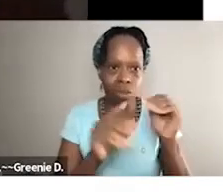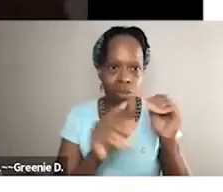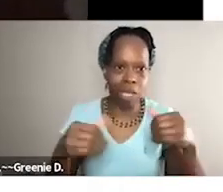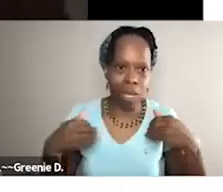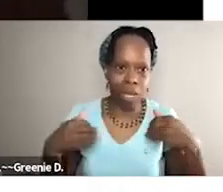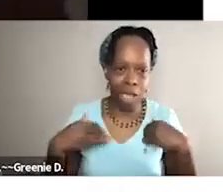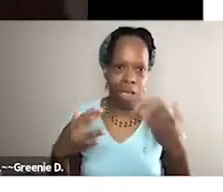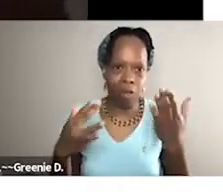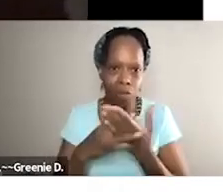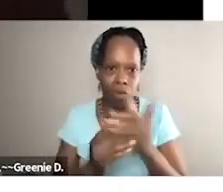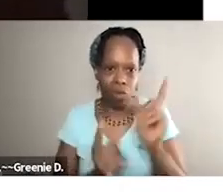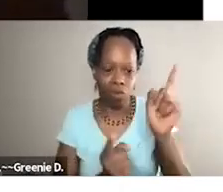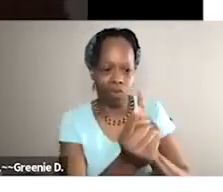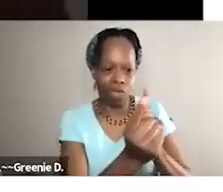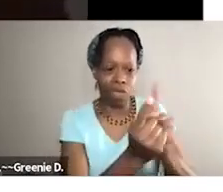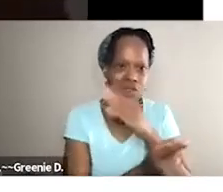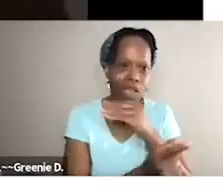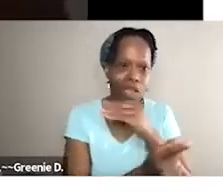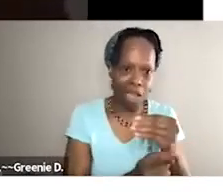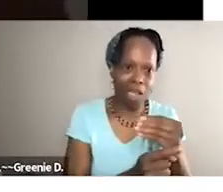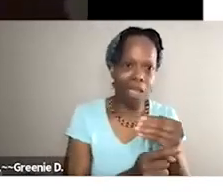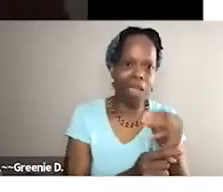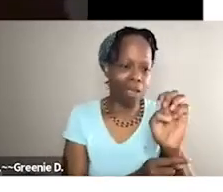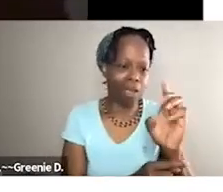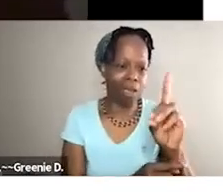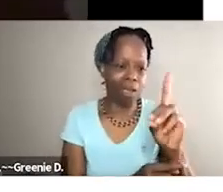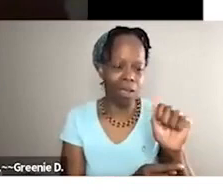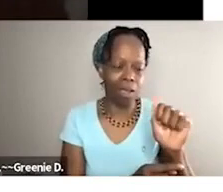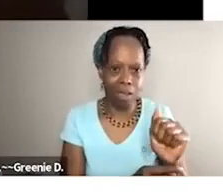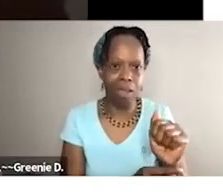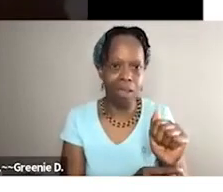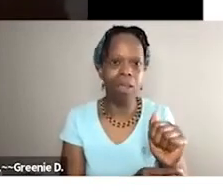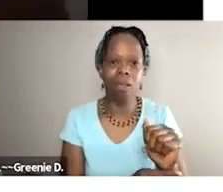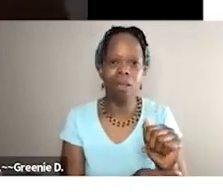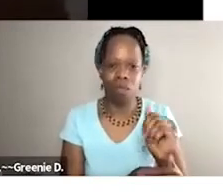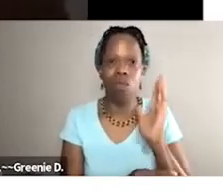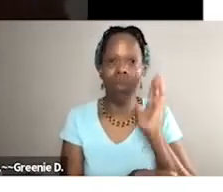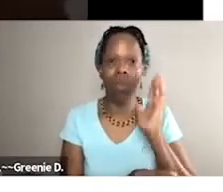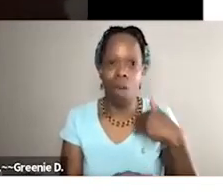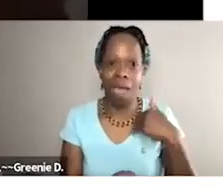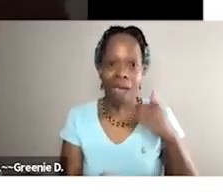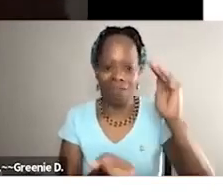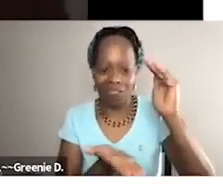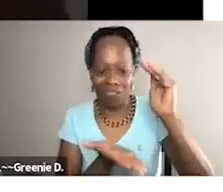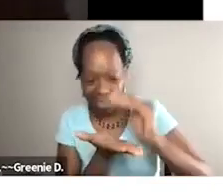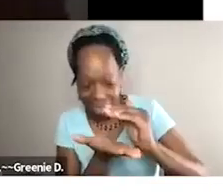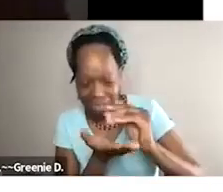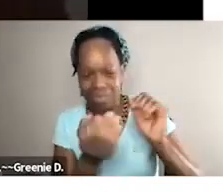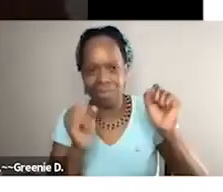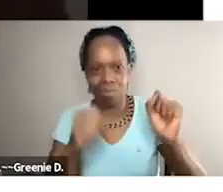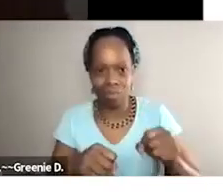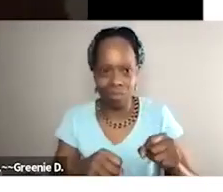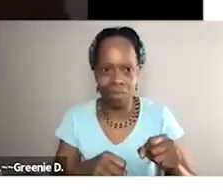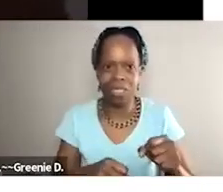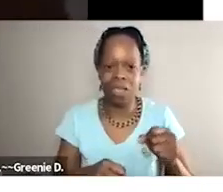interaction and through the media that they're consuming, the less likely they are going to be to